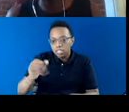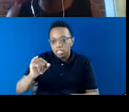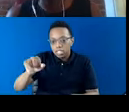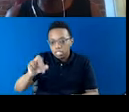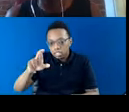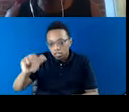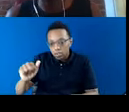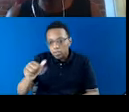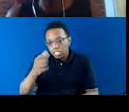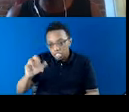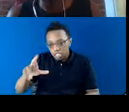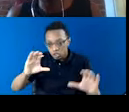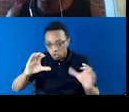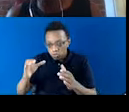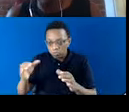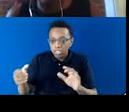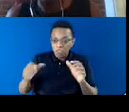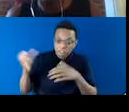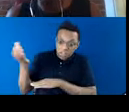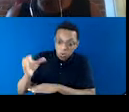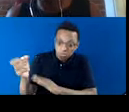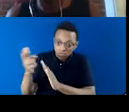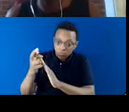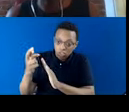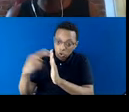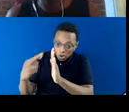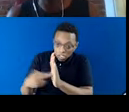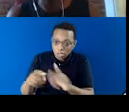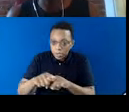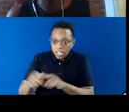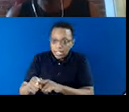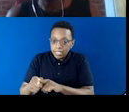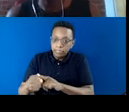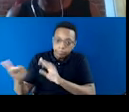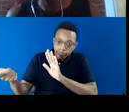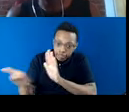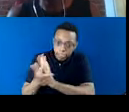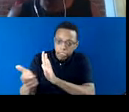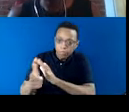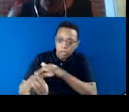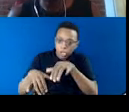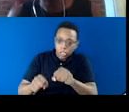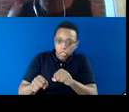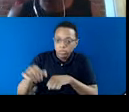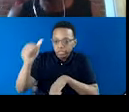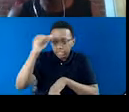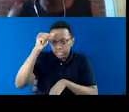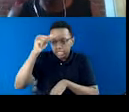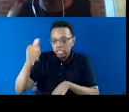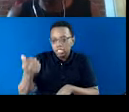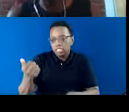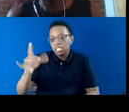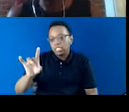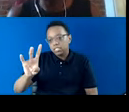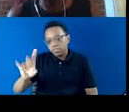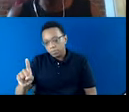registry and then legally outlawed by the British Criminal Tribes Act in 1871. And so it's also true that in the